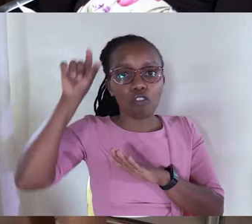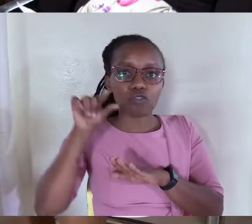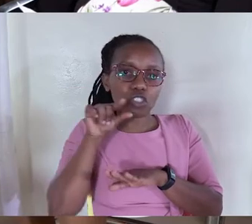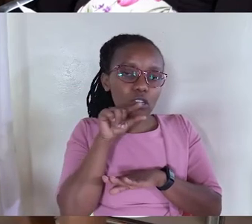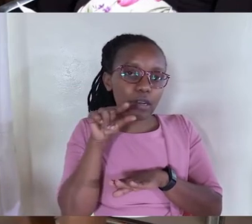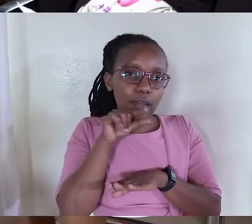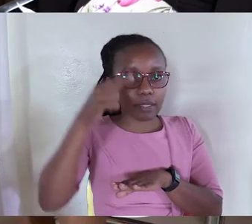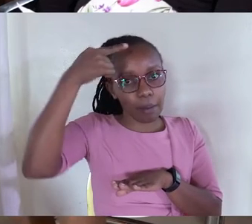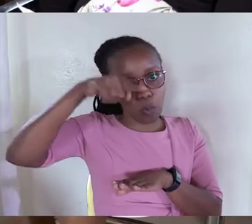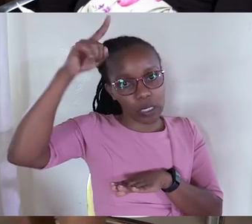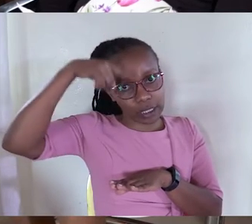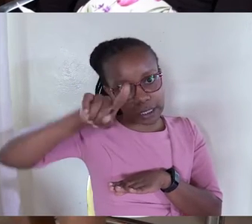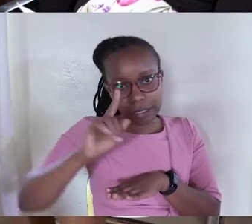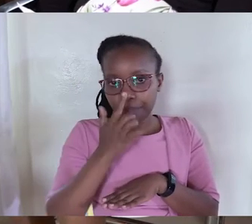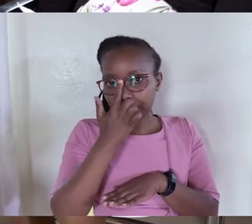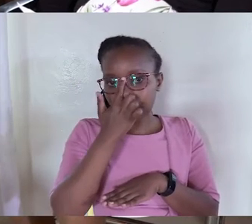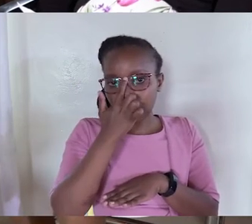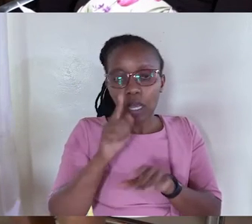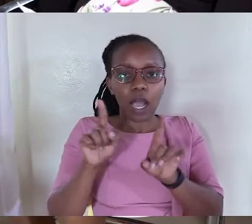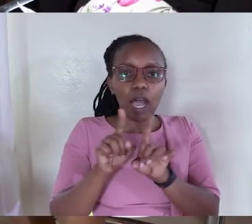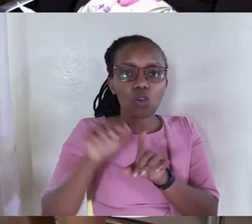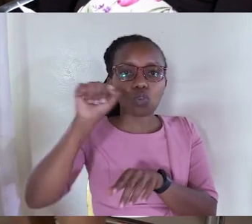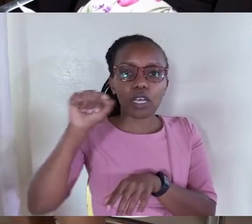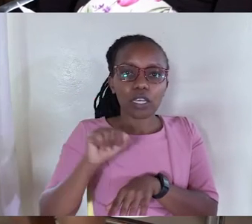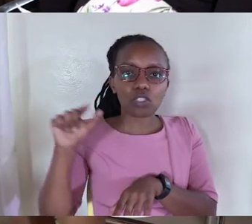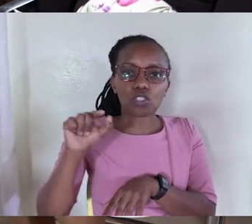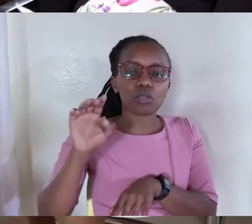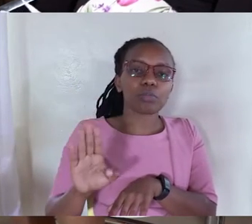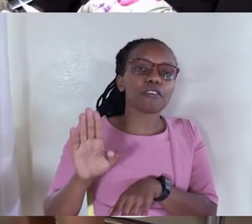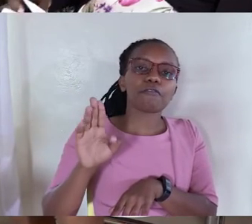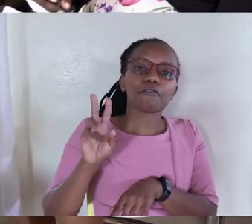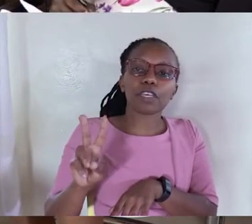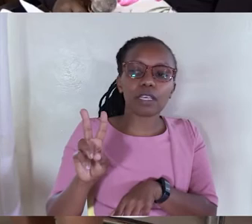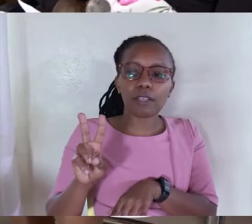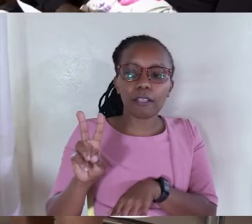policy, and also the SGB, that is the sexual and